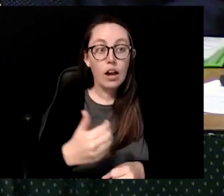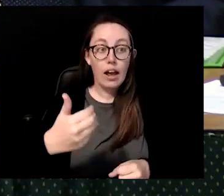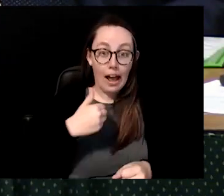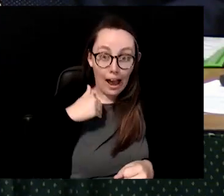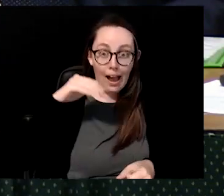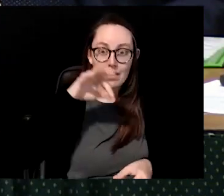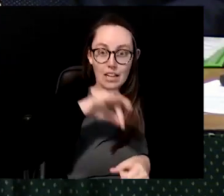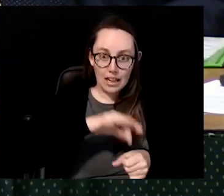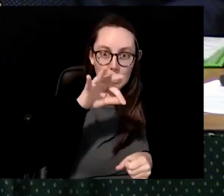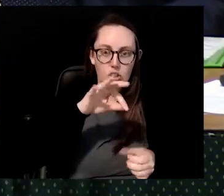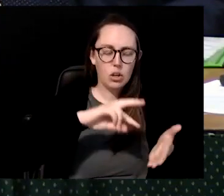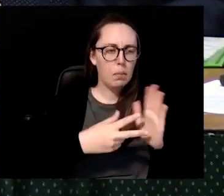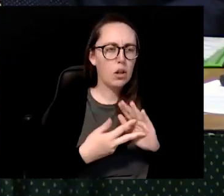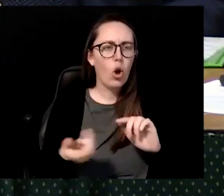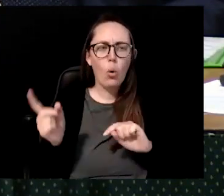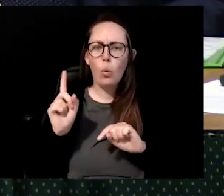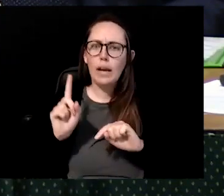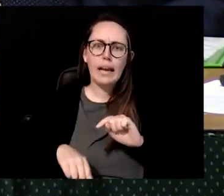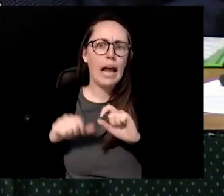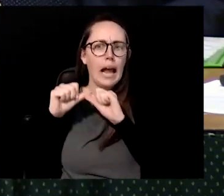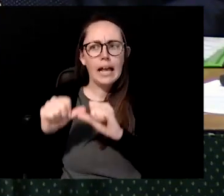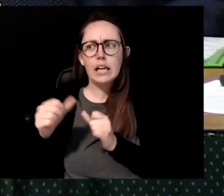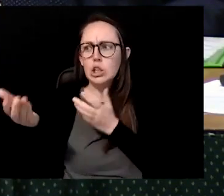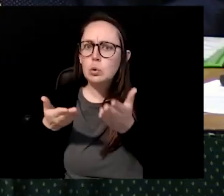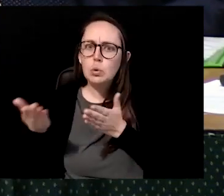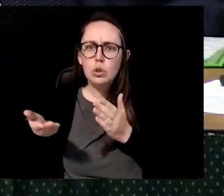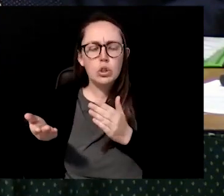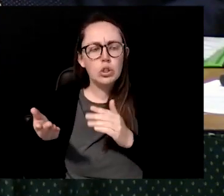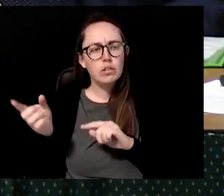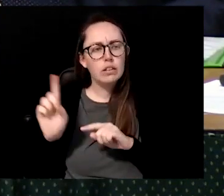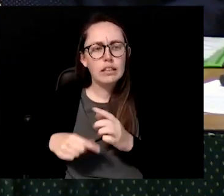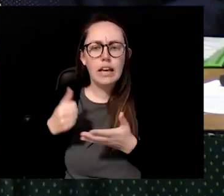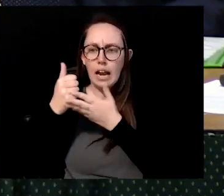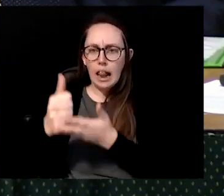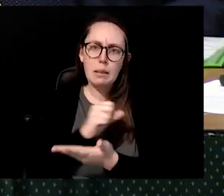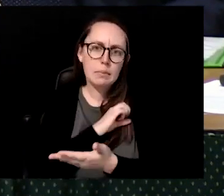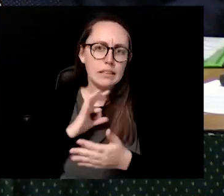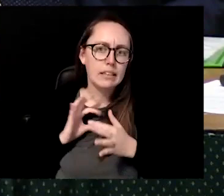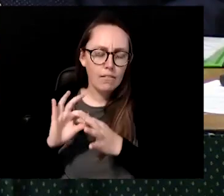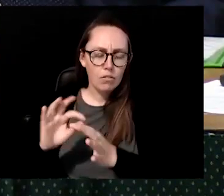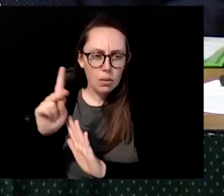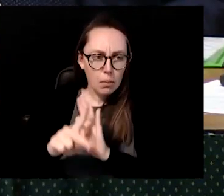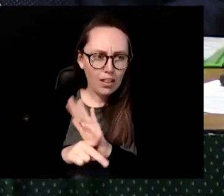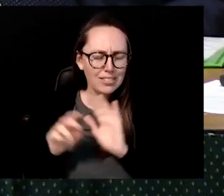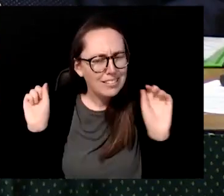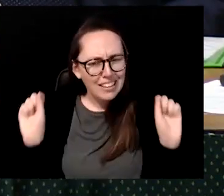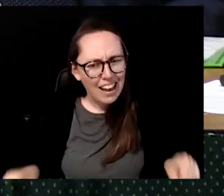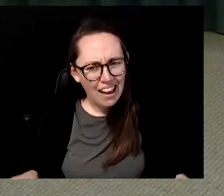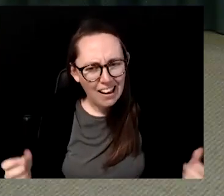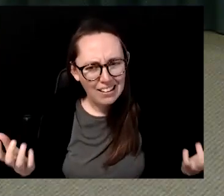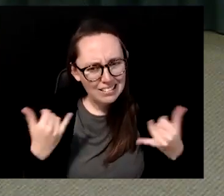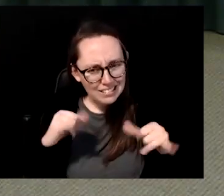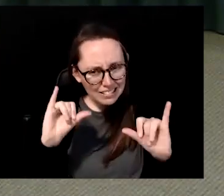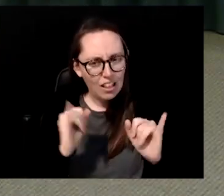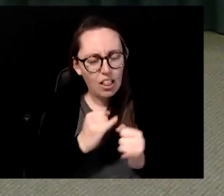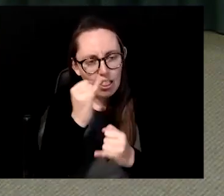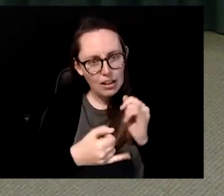serving and making decisions and helping staff with policy in our last month of service